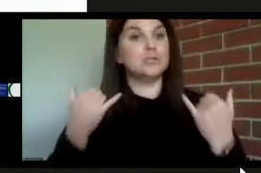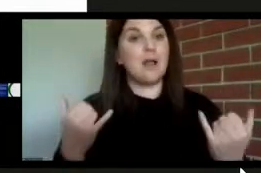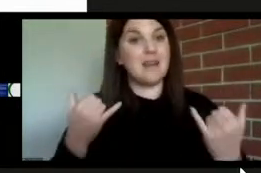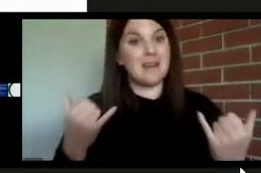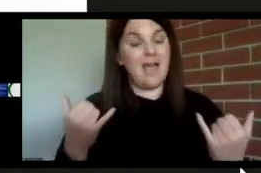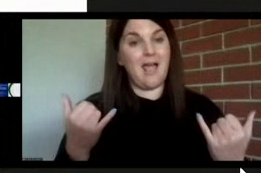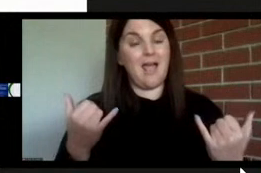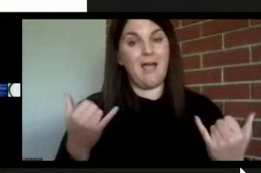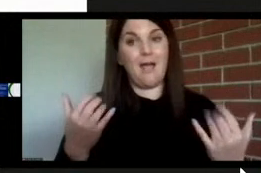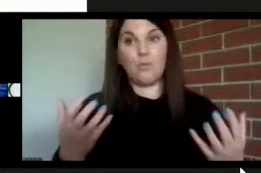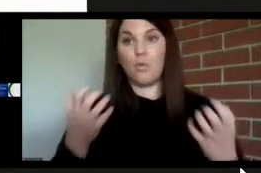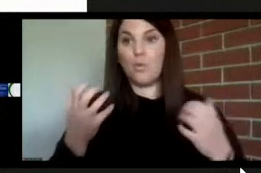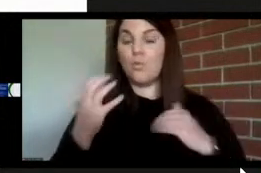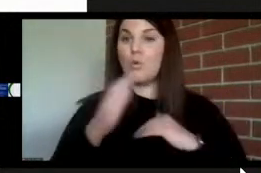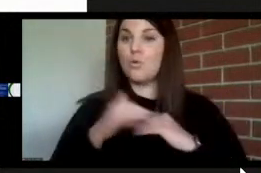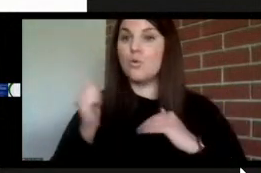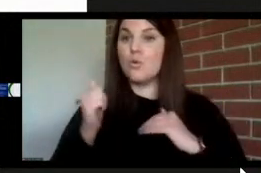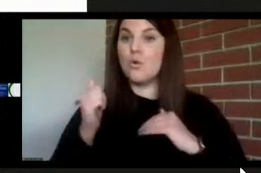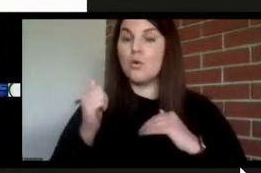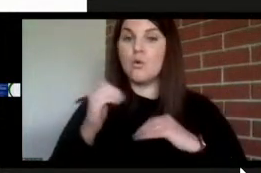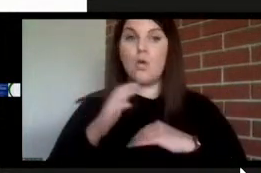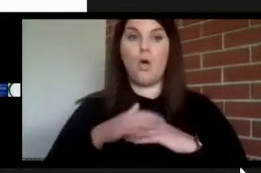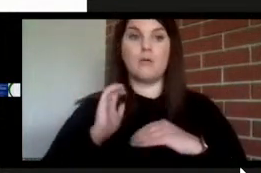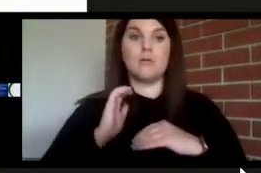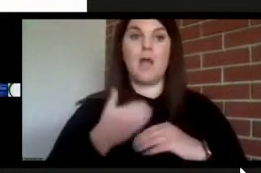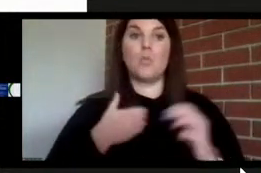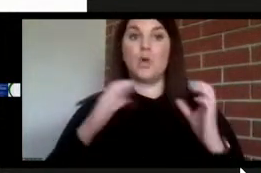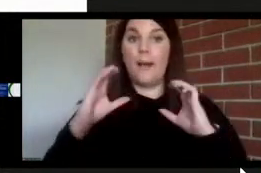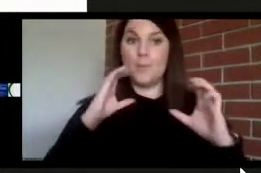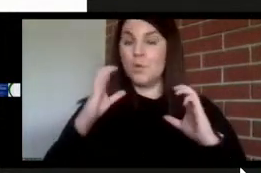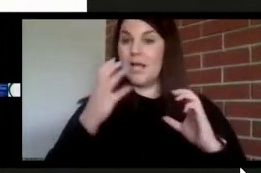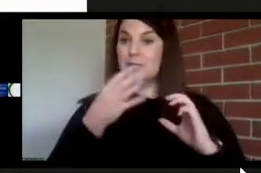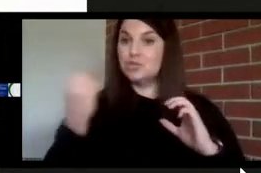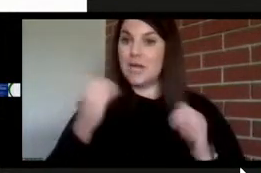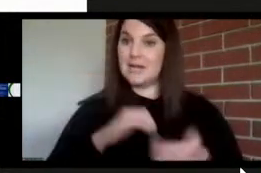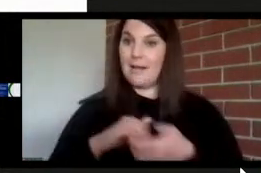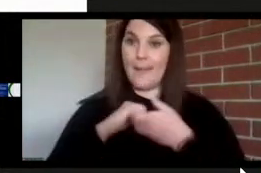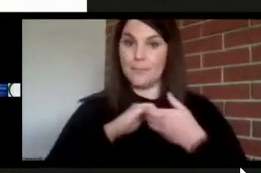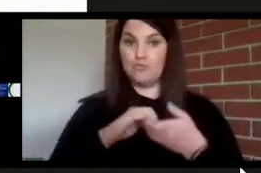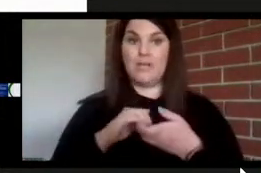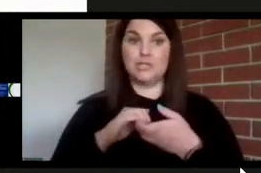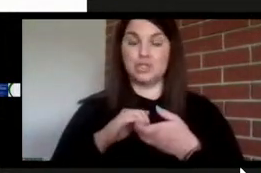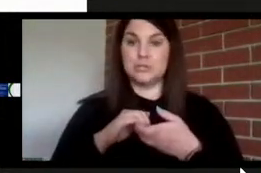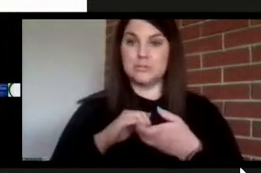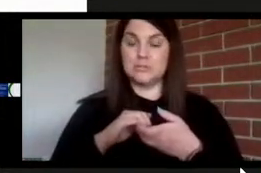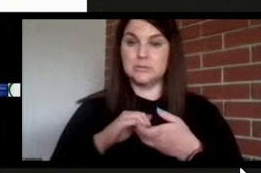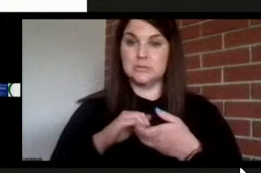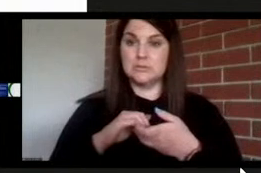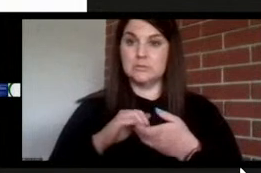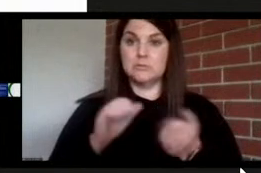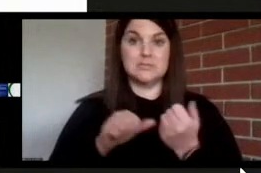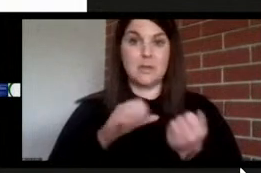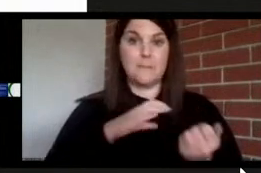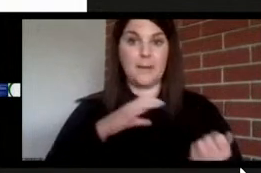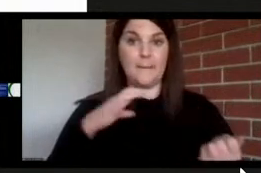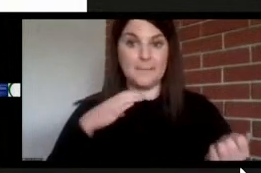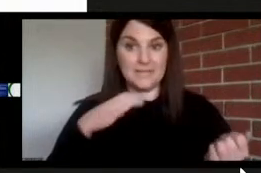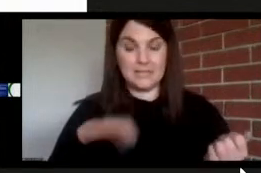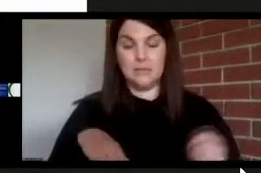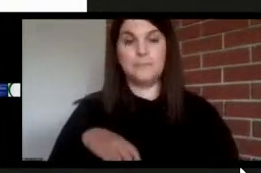would like to call upon our communications and collaboration